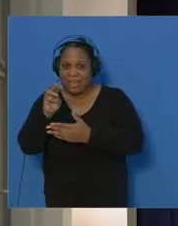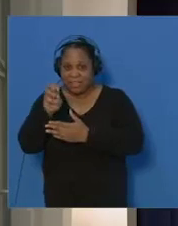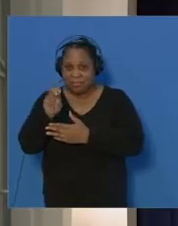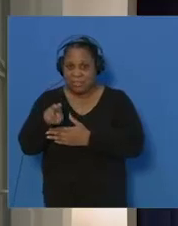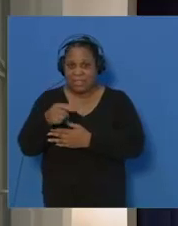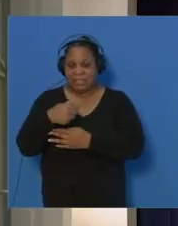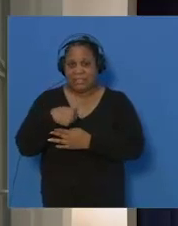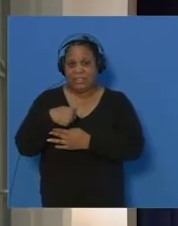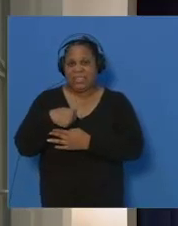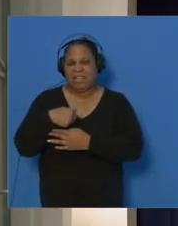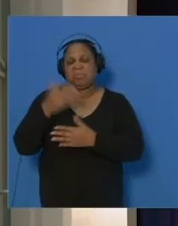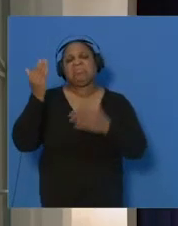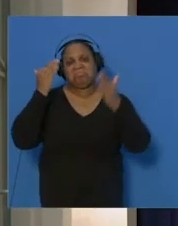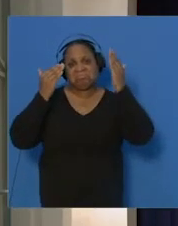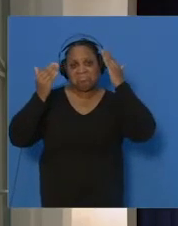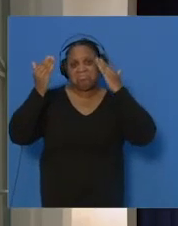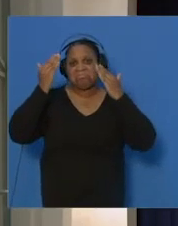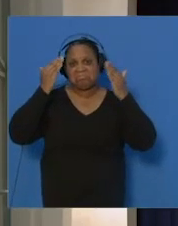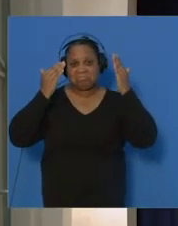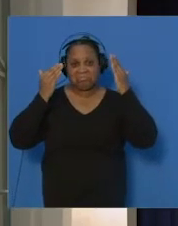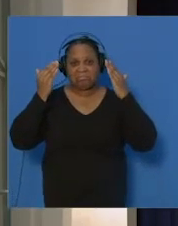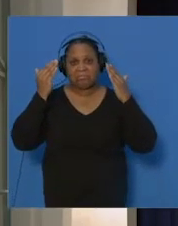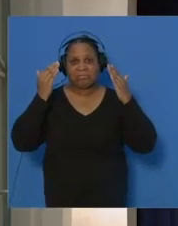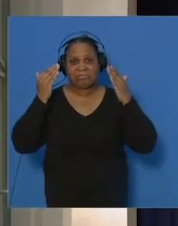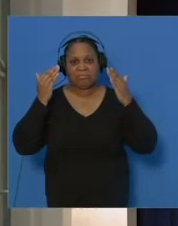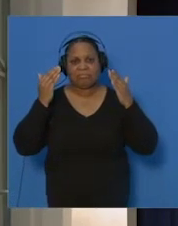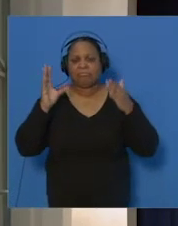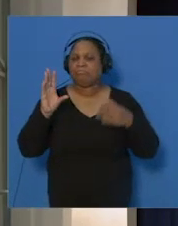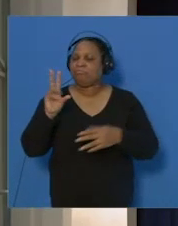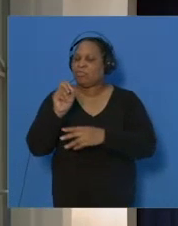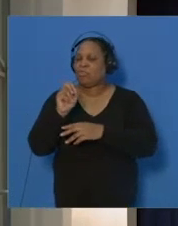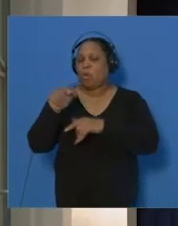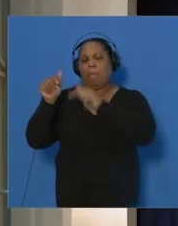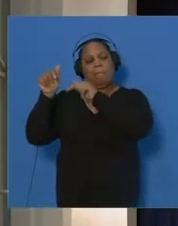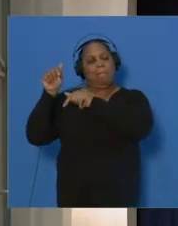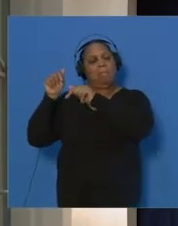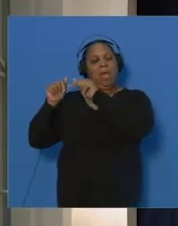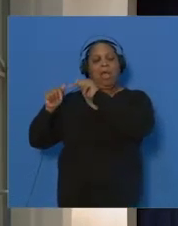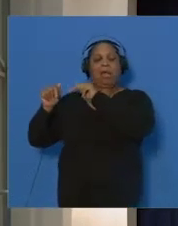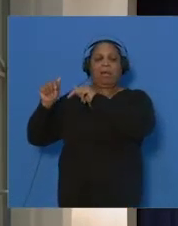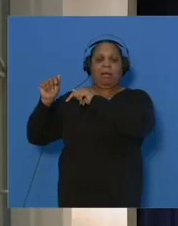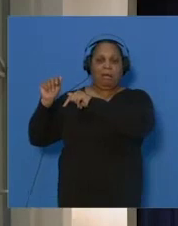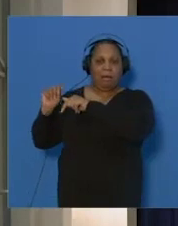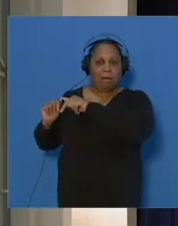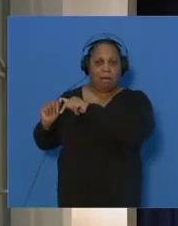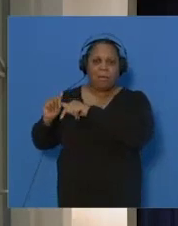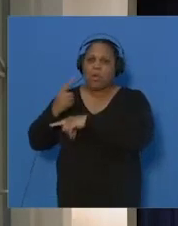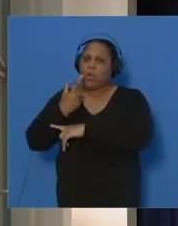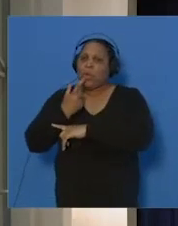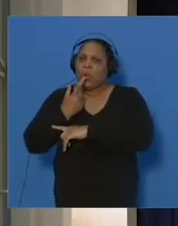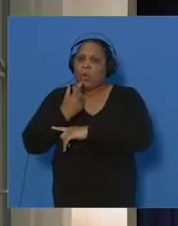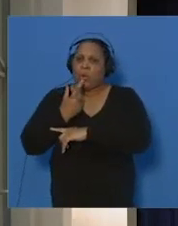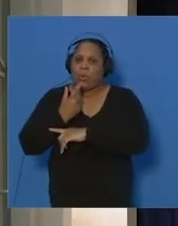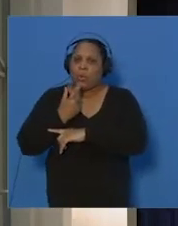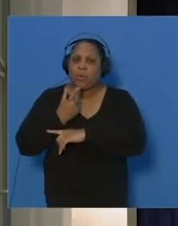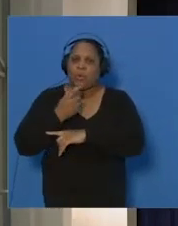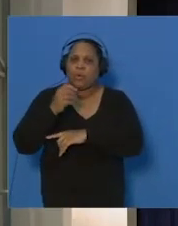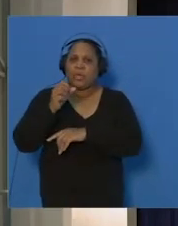been very much aware that, let me back up. Who is safeguarding